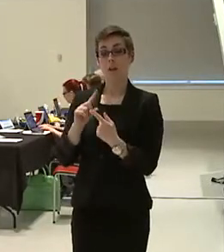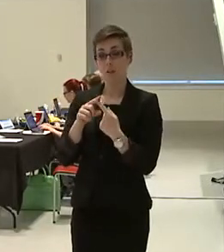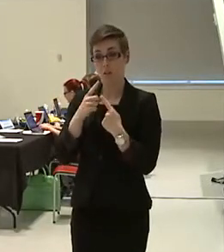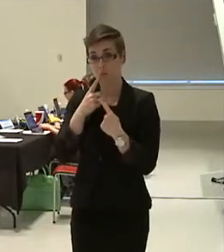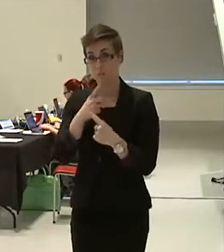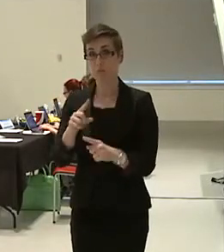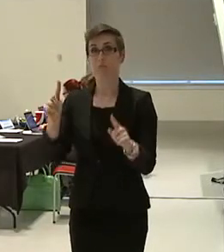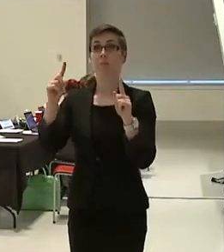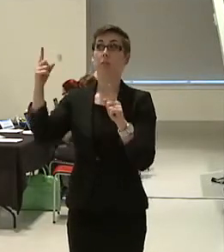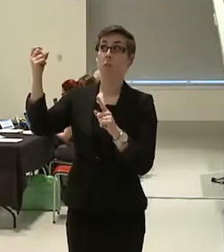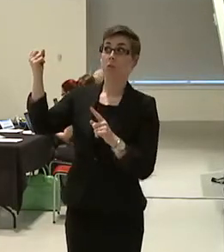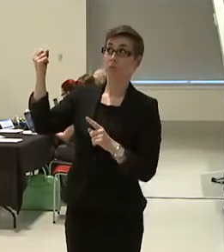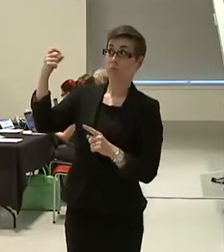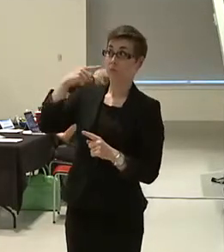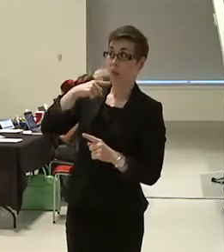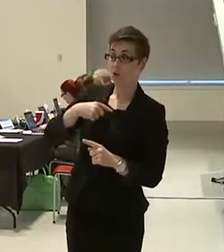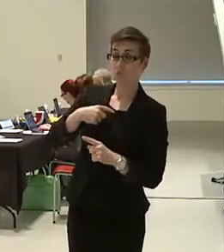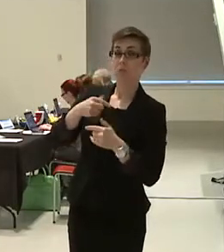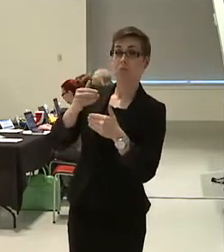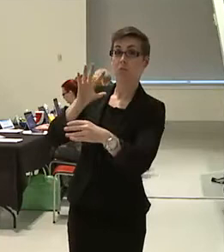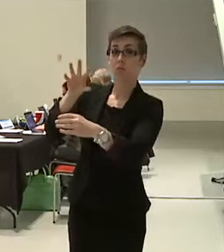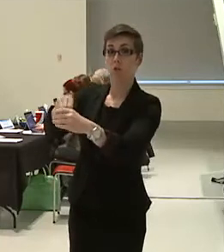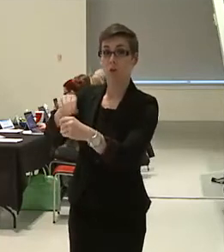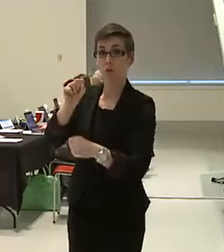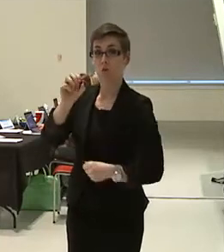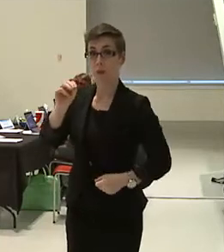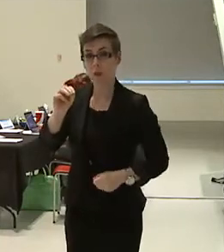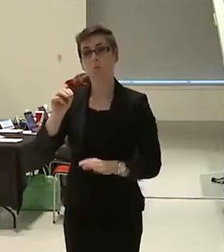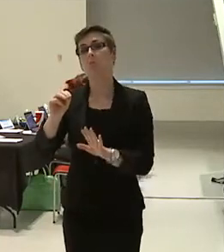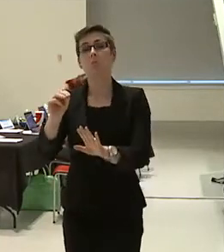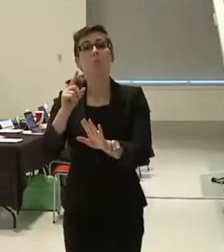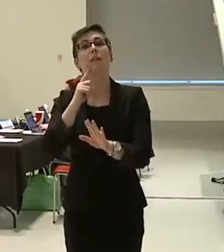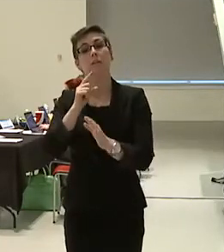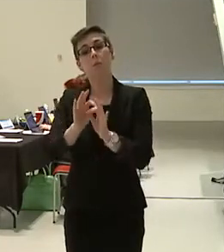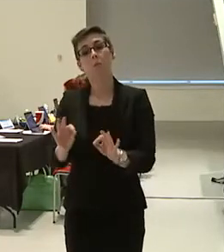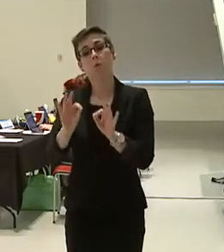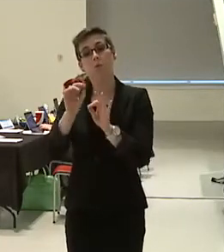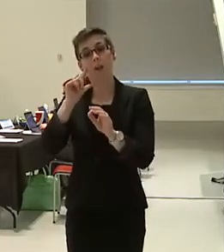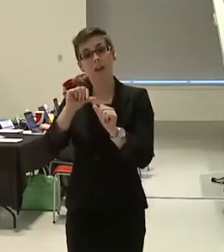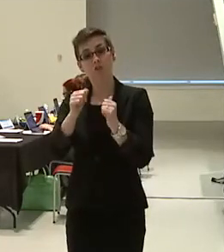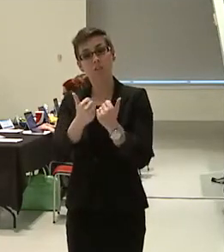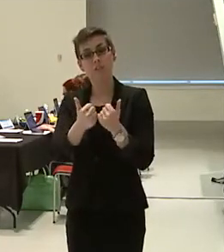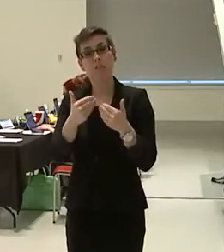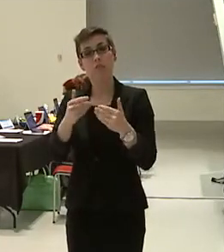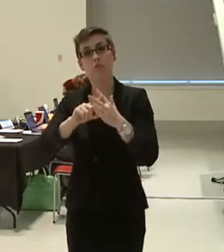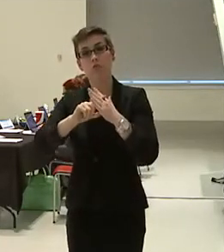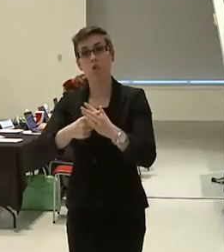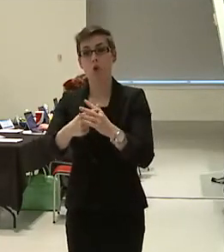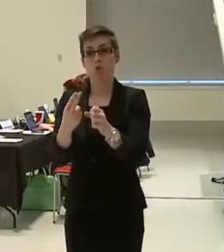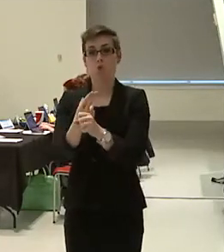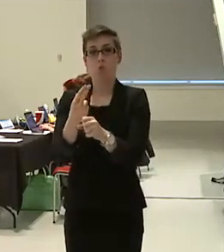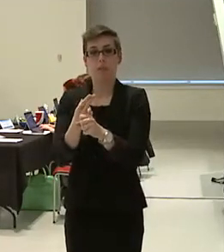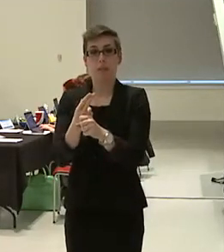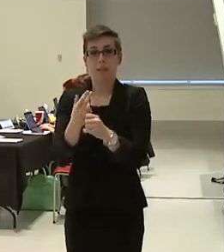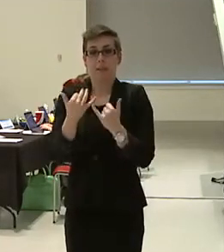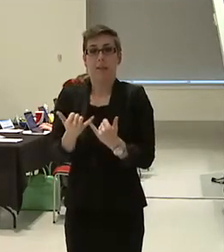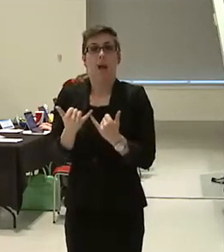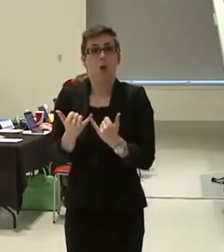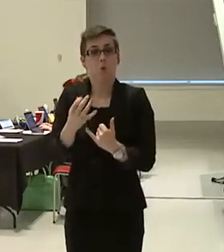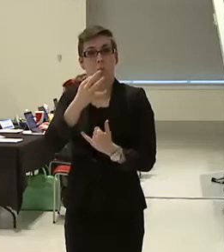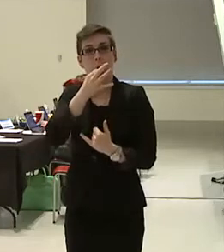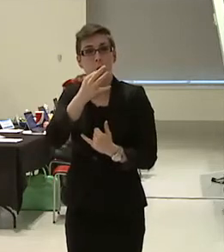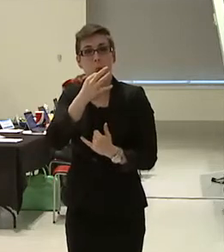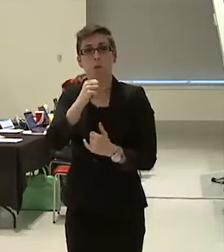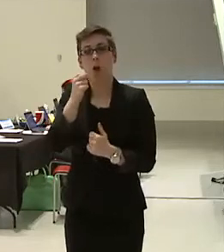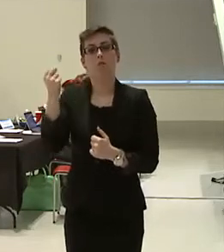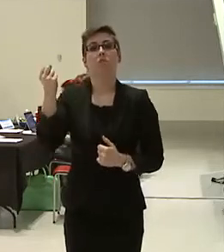engaging through social media platforms. It is important that agencies begin using social media sooner rather than later, but thoughtfully,